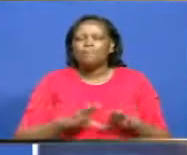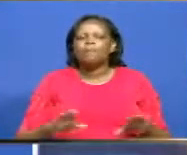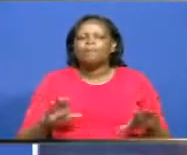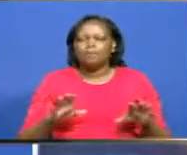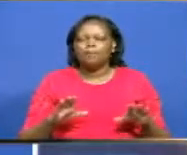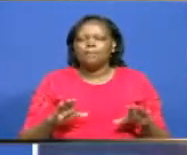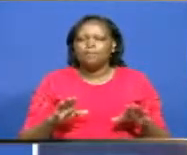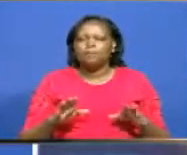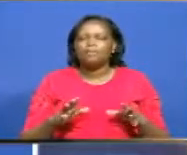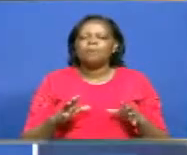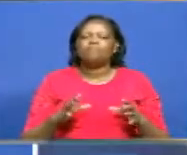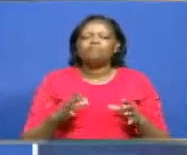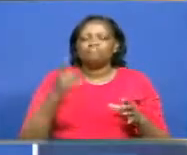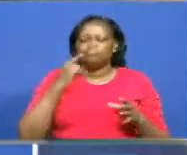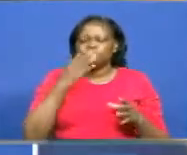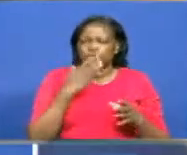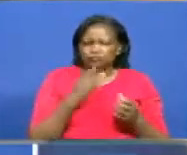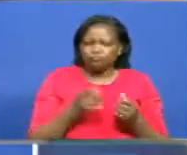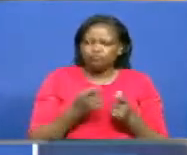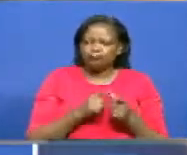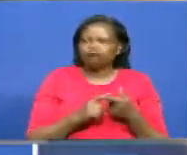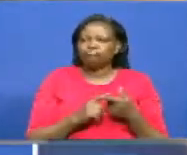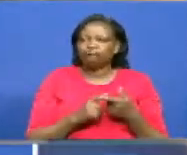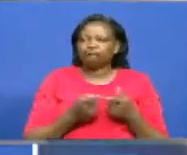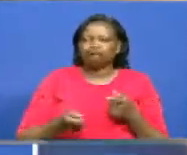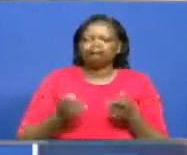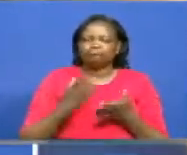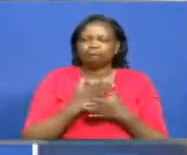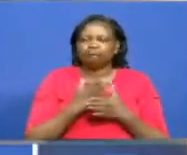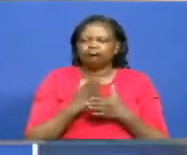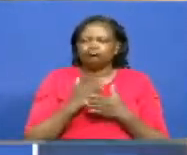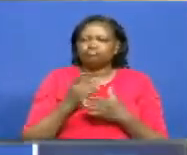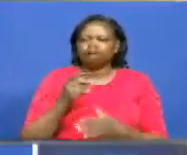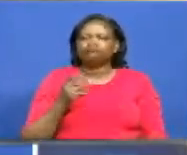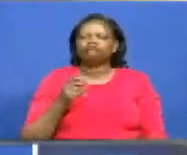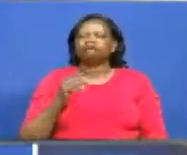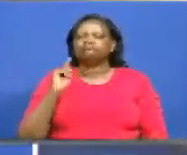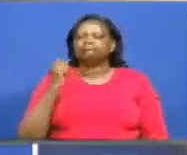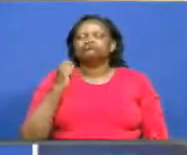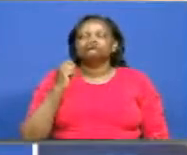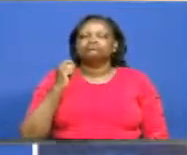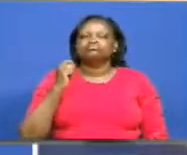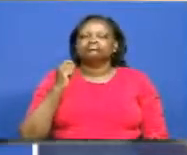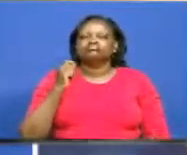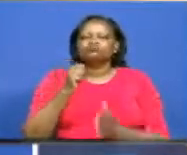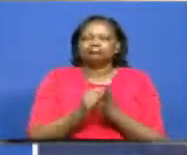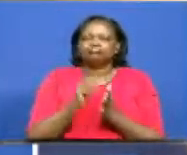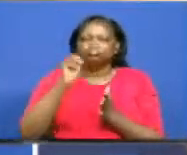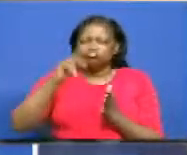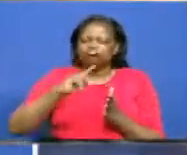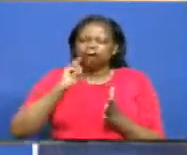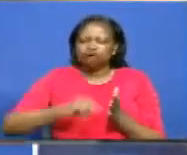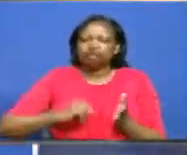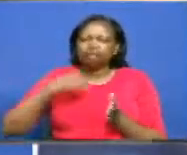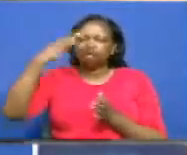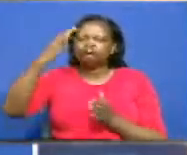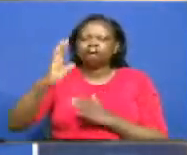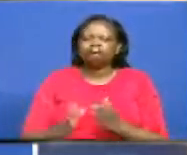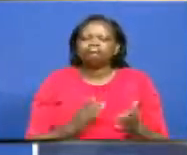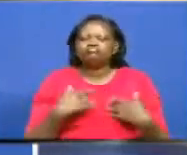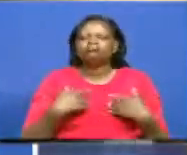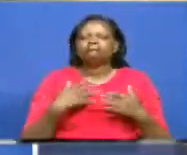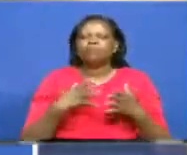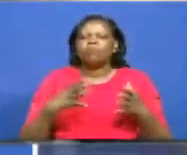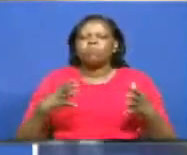share. Speaking at the signing of ceremony, Kenya Railways Managing Director Phillip Mainga revealed that future plans are in place to